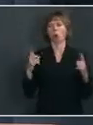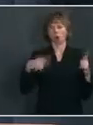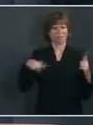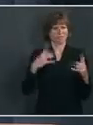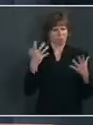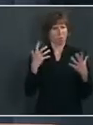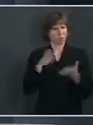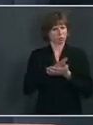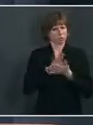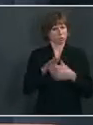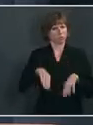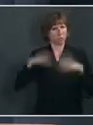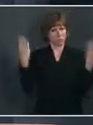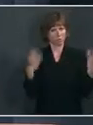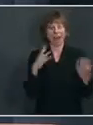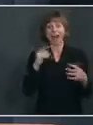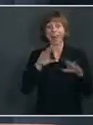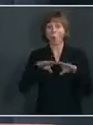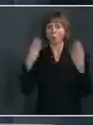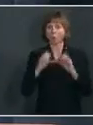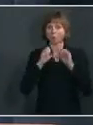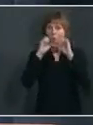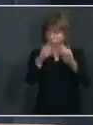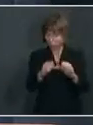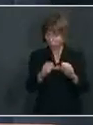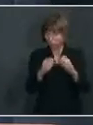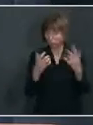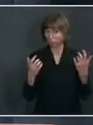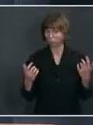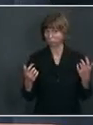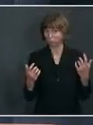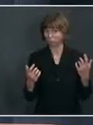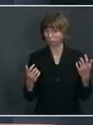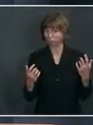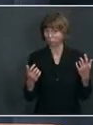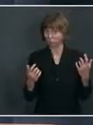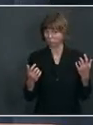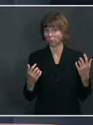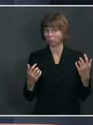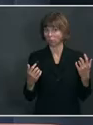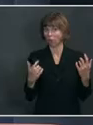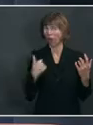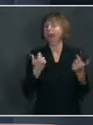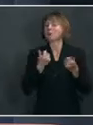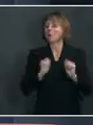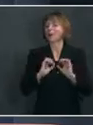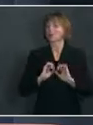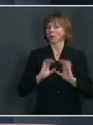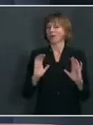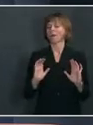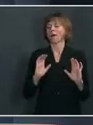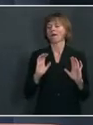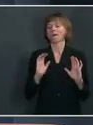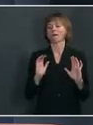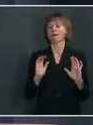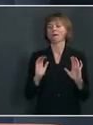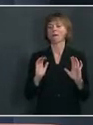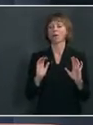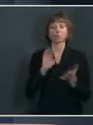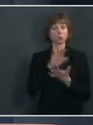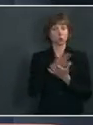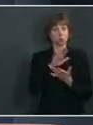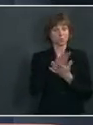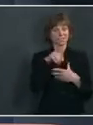open and be open for good. What I'm reflecting on, or what I'm trying to clarify, I guess, is that schools